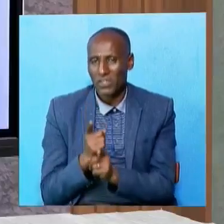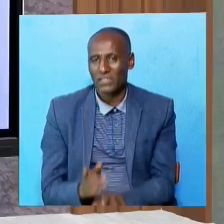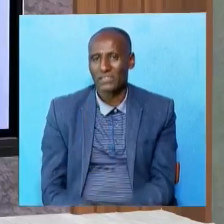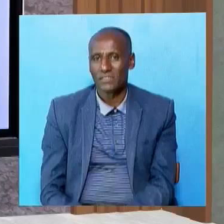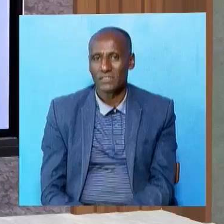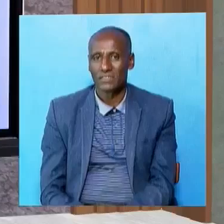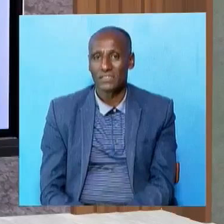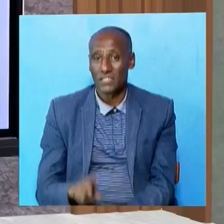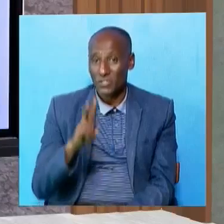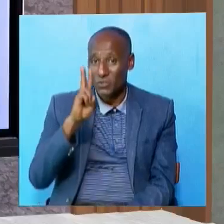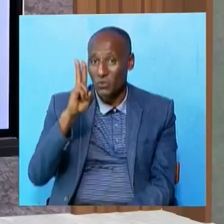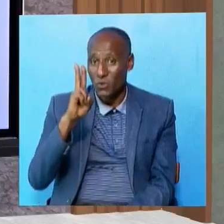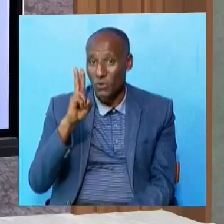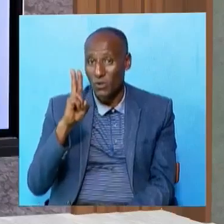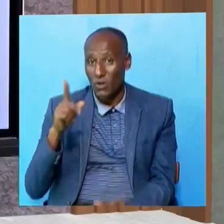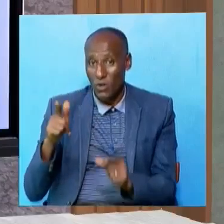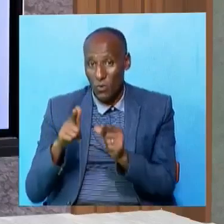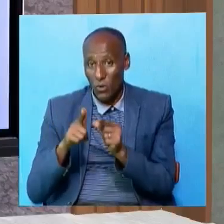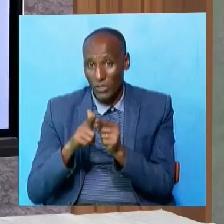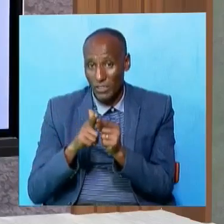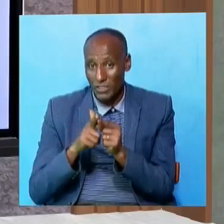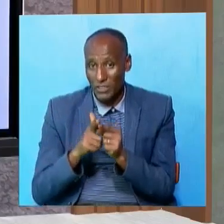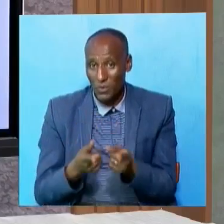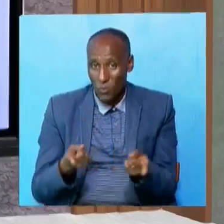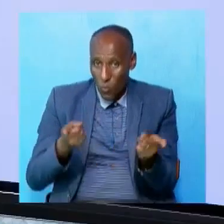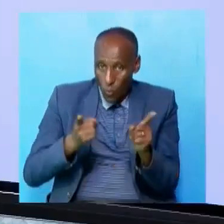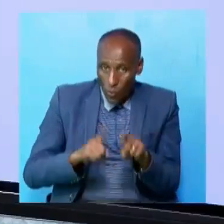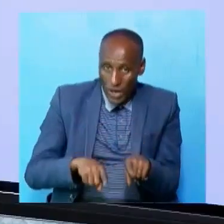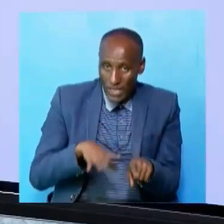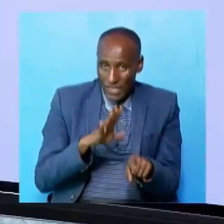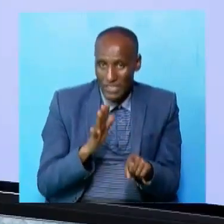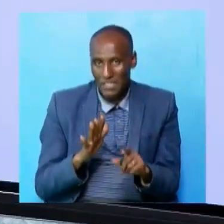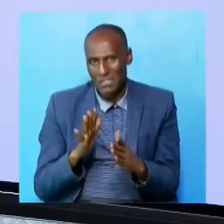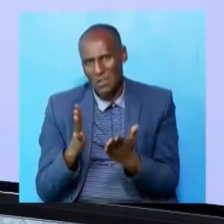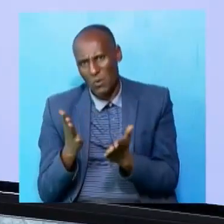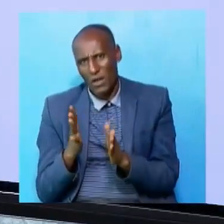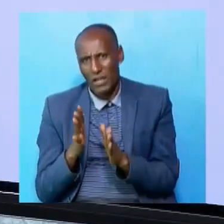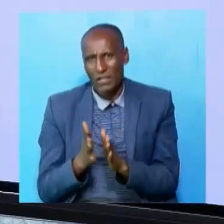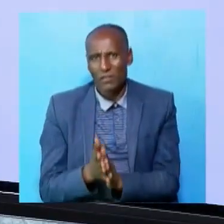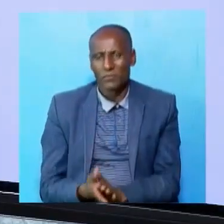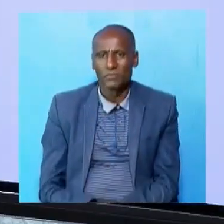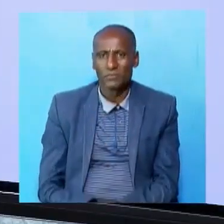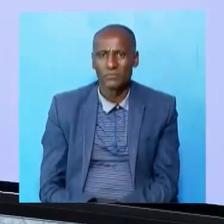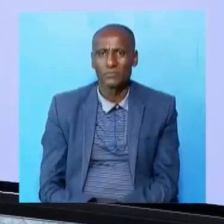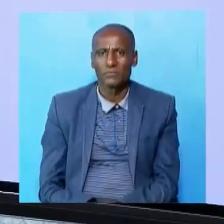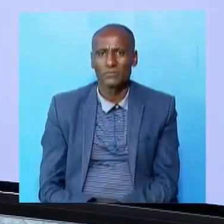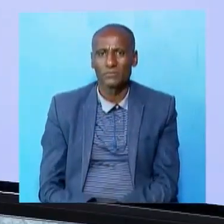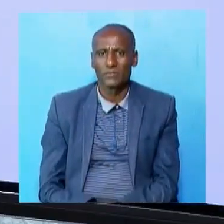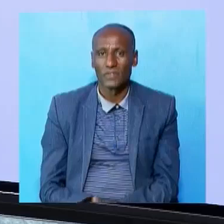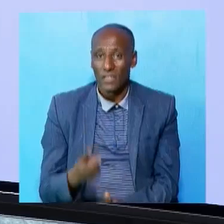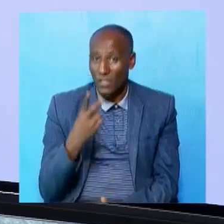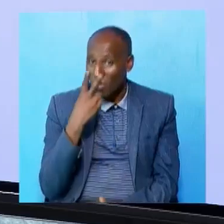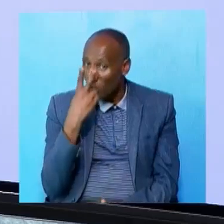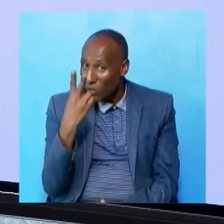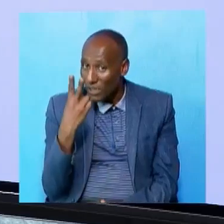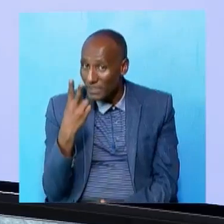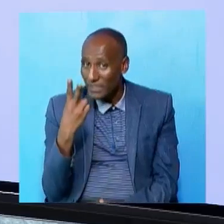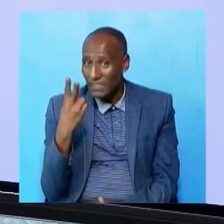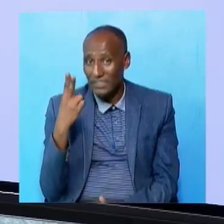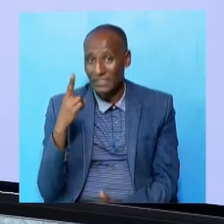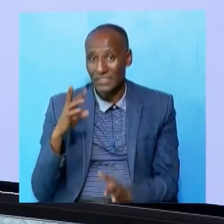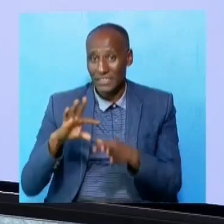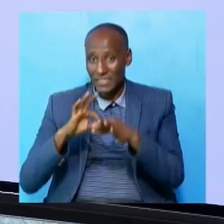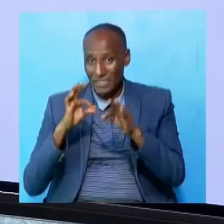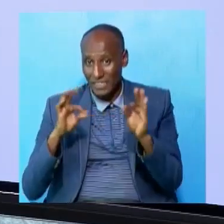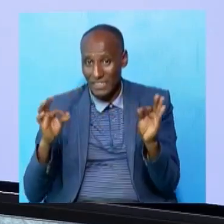These 2 words, when and while. Now, I want you to carefully look at the sentences,